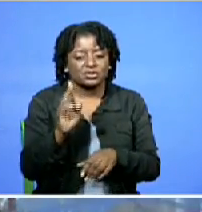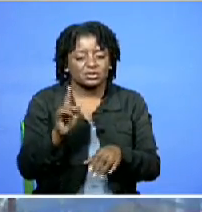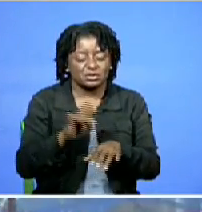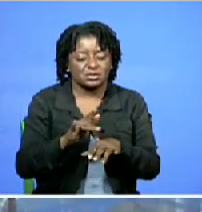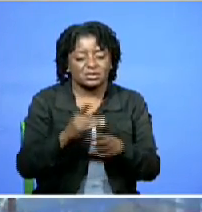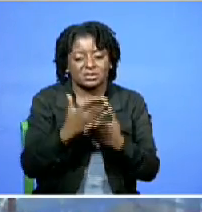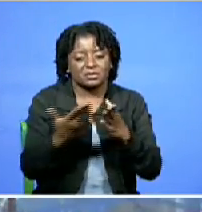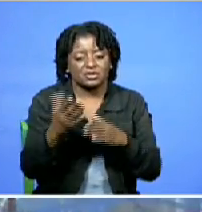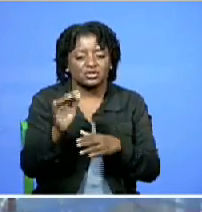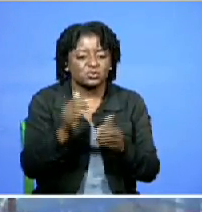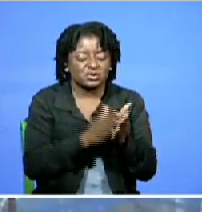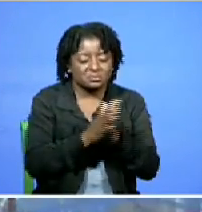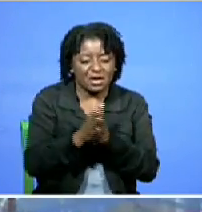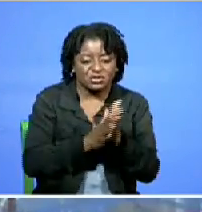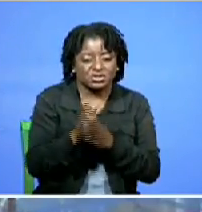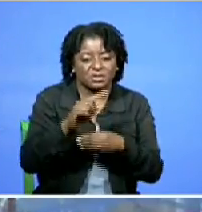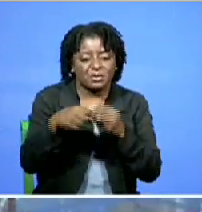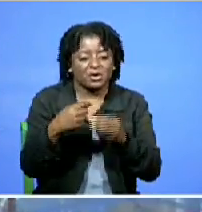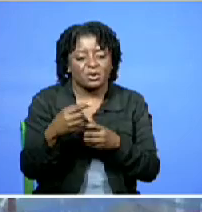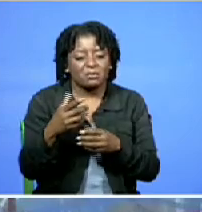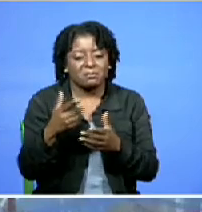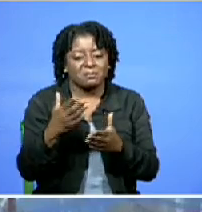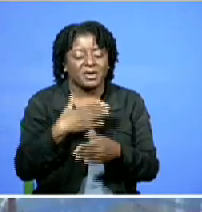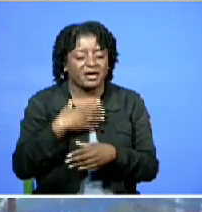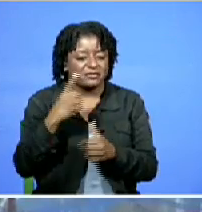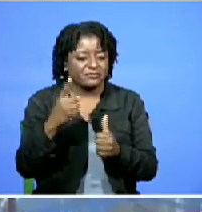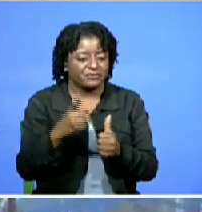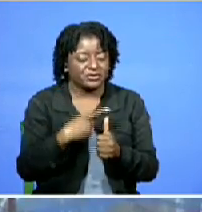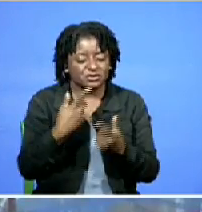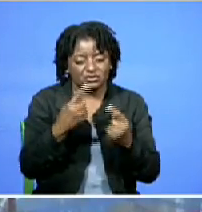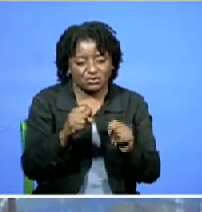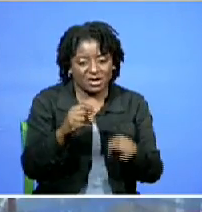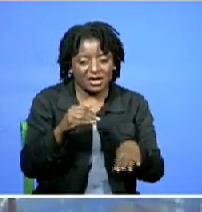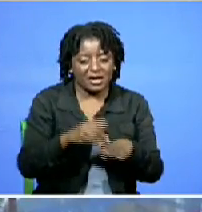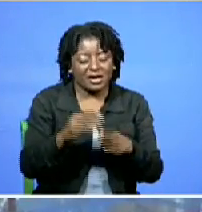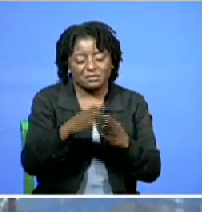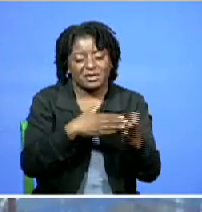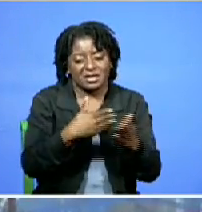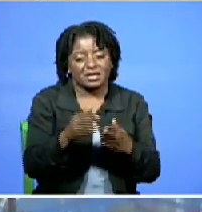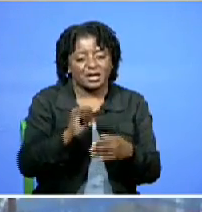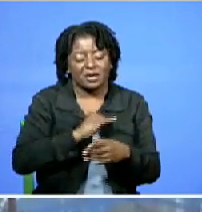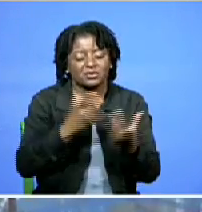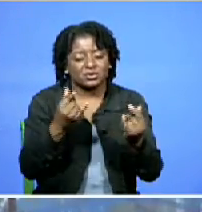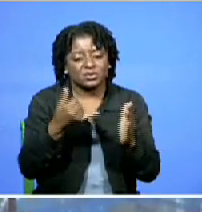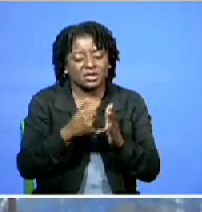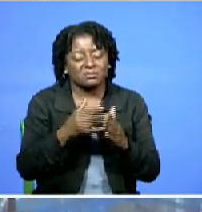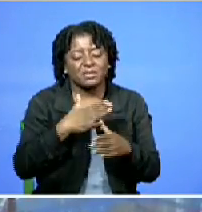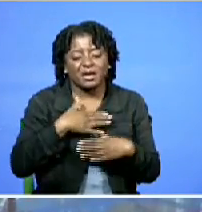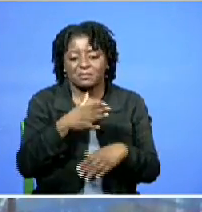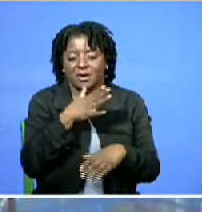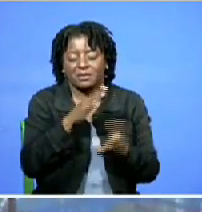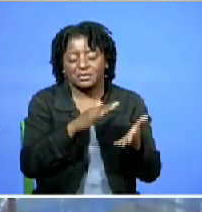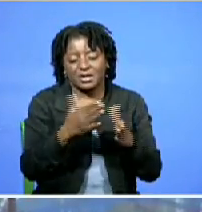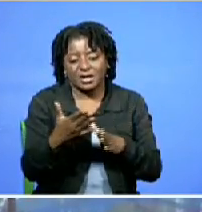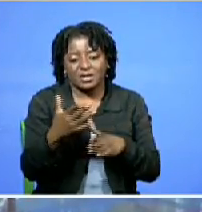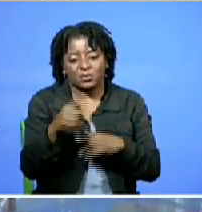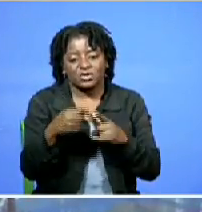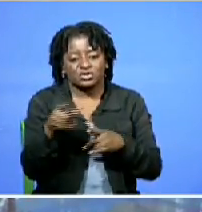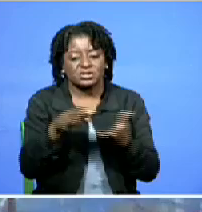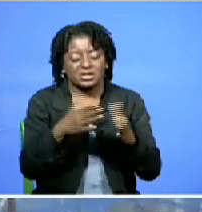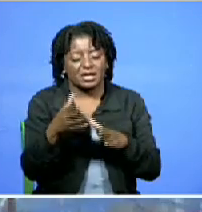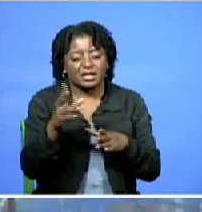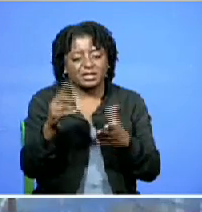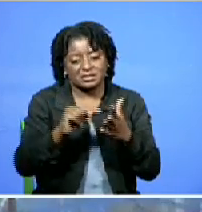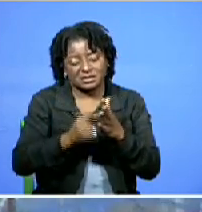It's my actual first really go at painting. I've been doing it, my mom passed away, and so when she passed away, I kind of got into